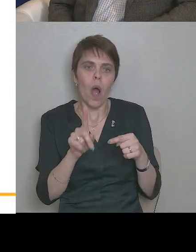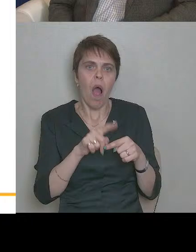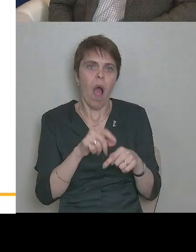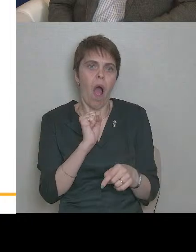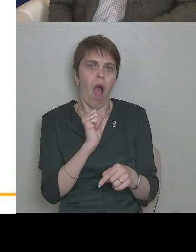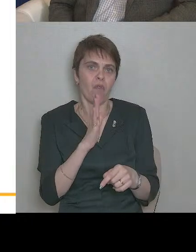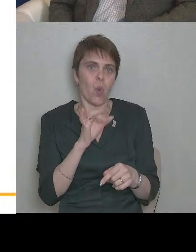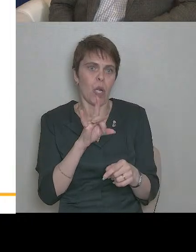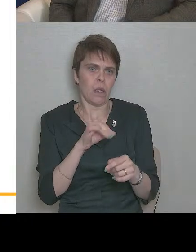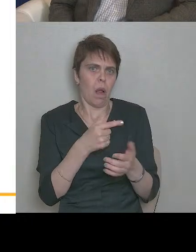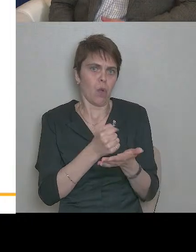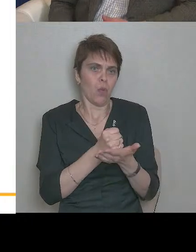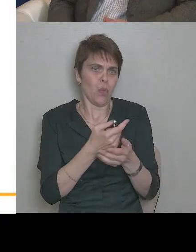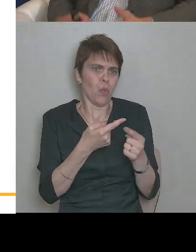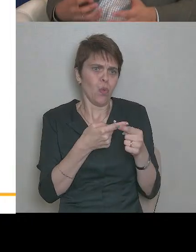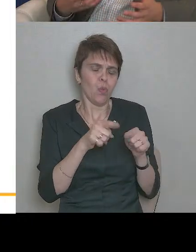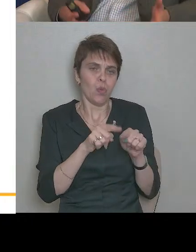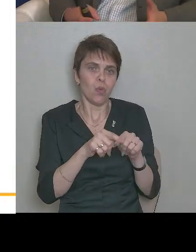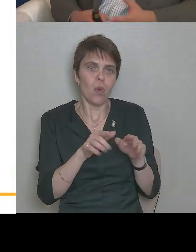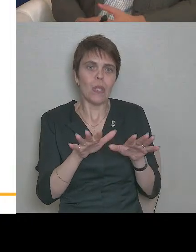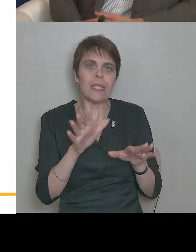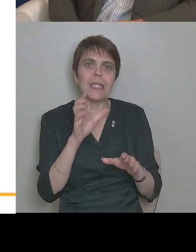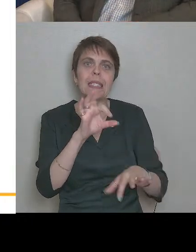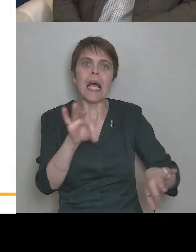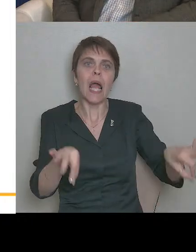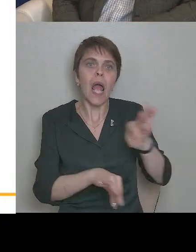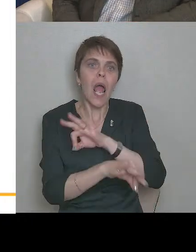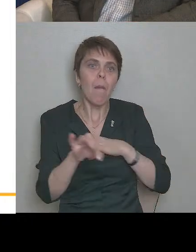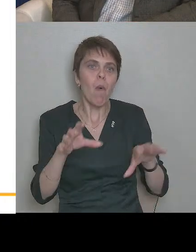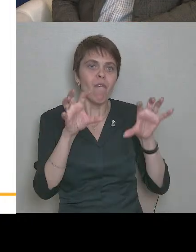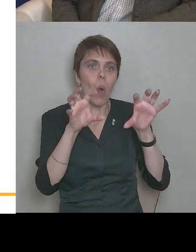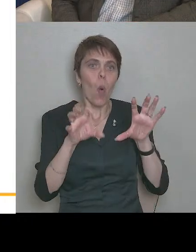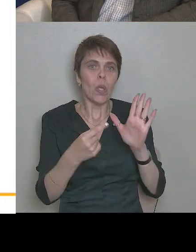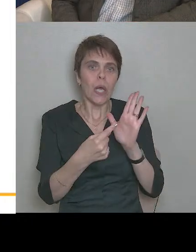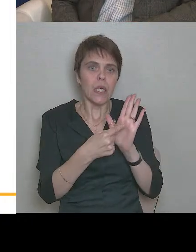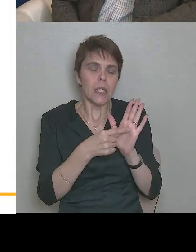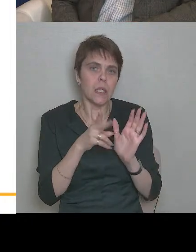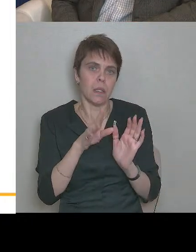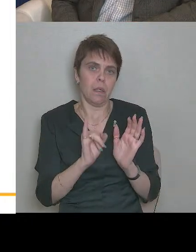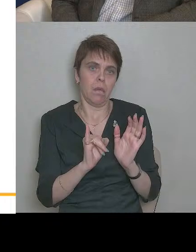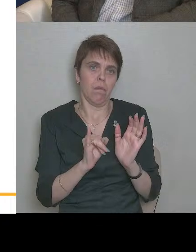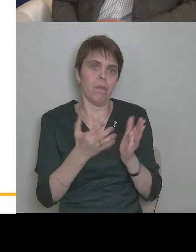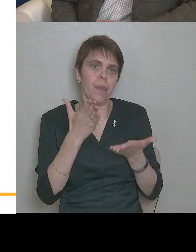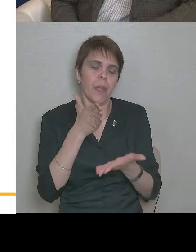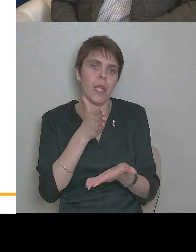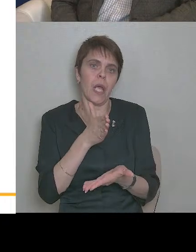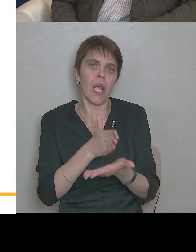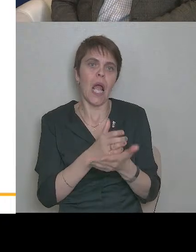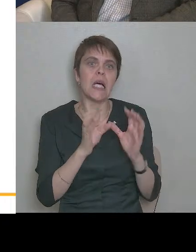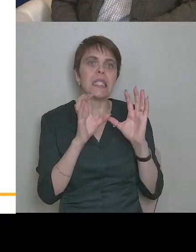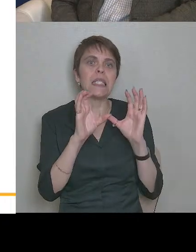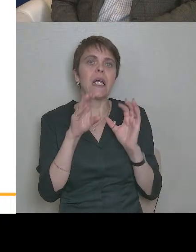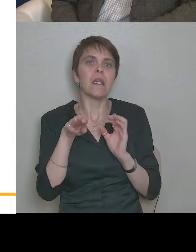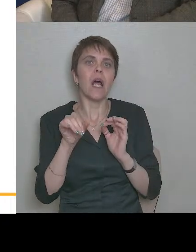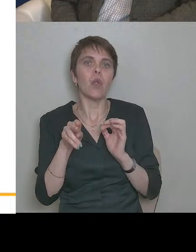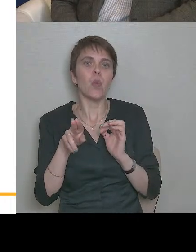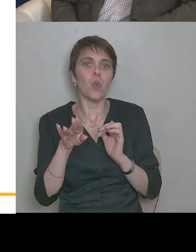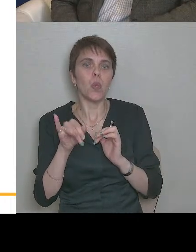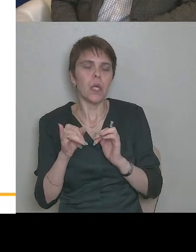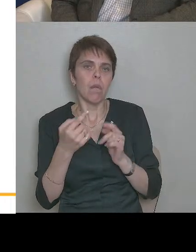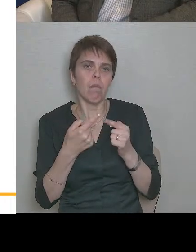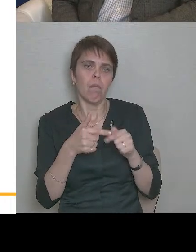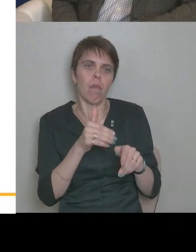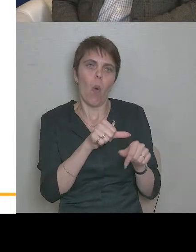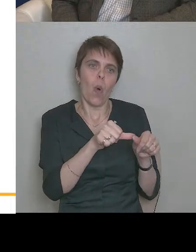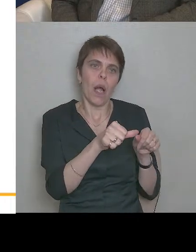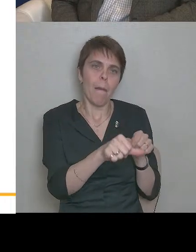in spite of the authoritarian scheme of nomination, which is spelled out in the election code, there are some